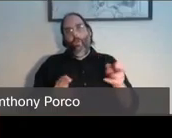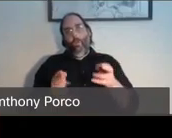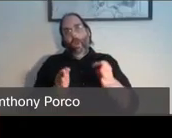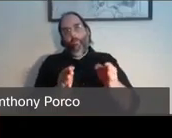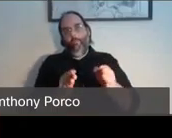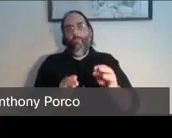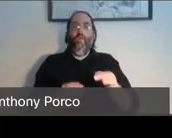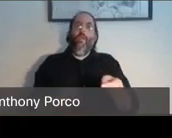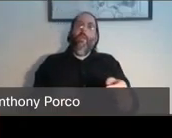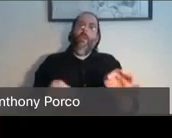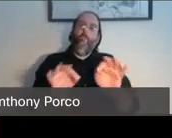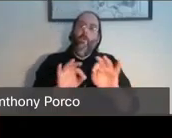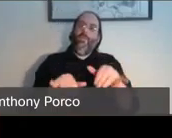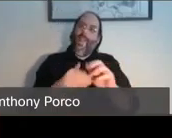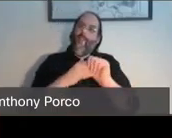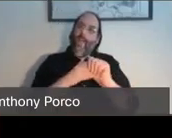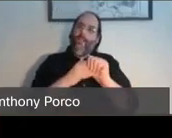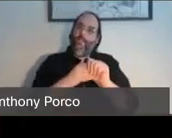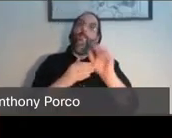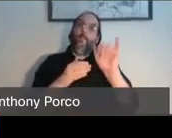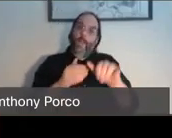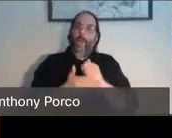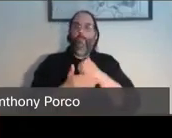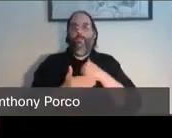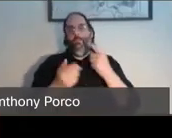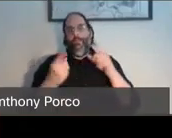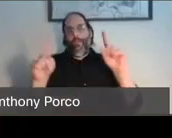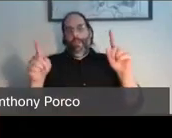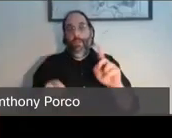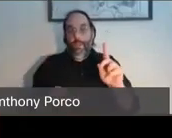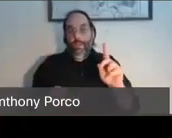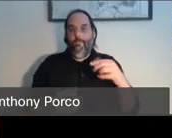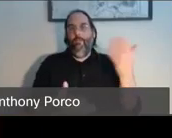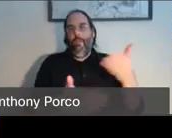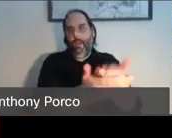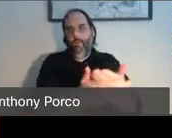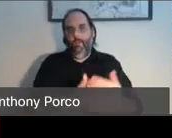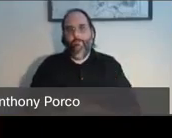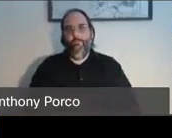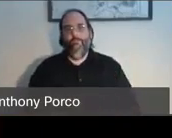flexible when rerouting because that is the key to success. D, destination.